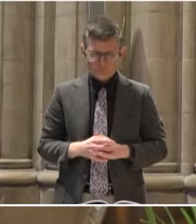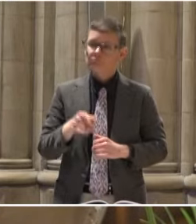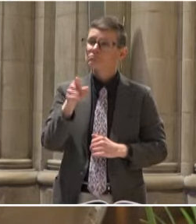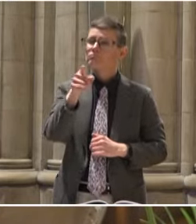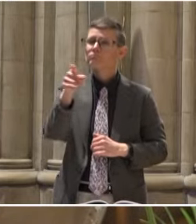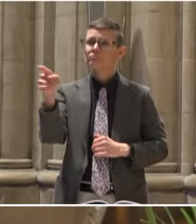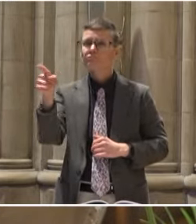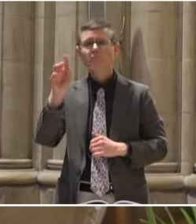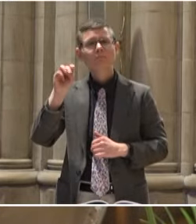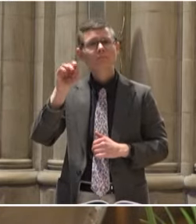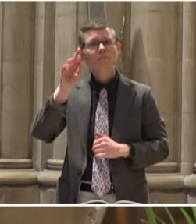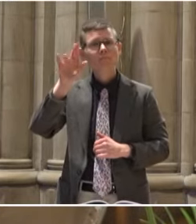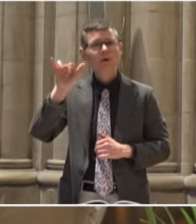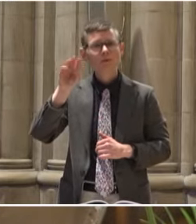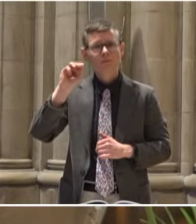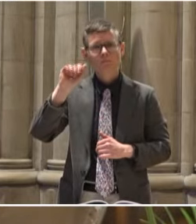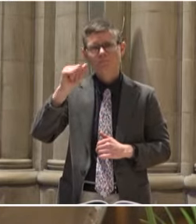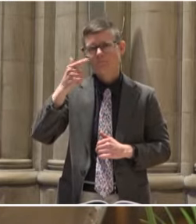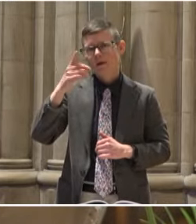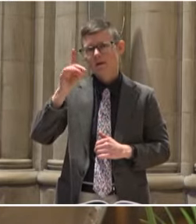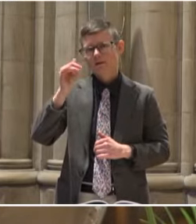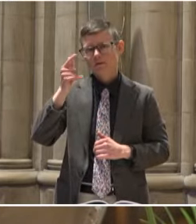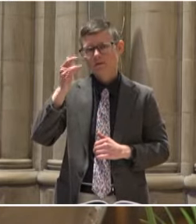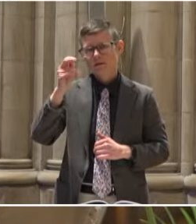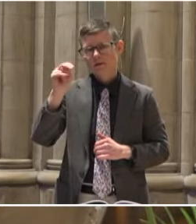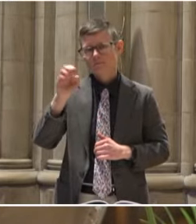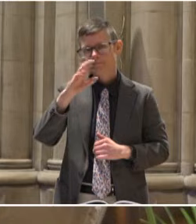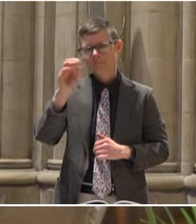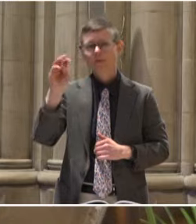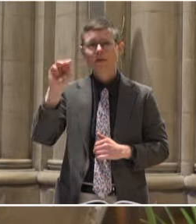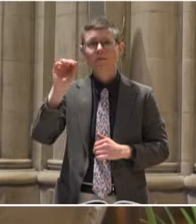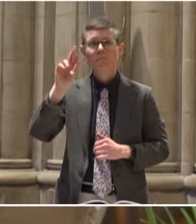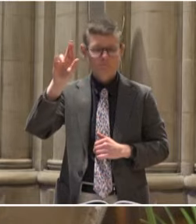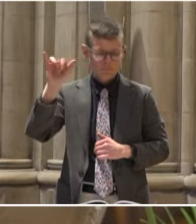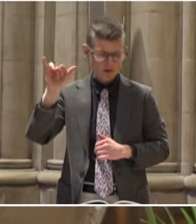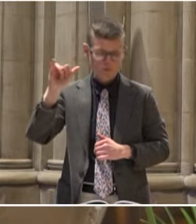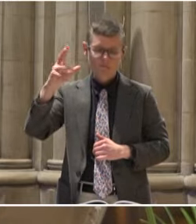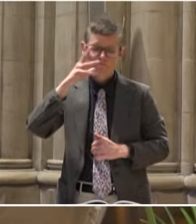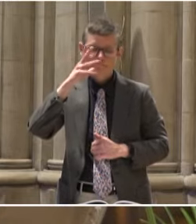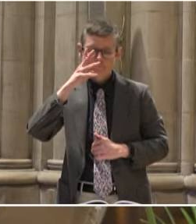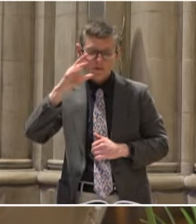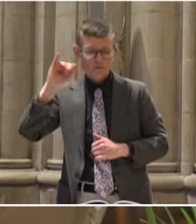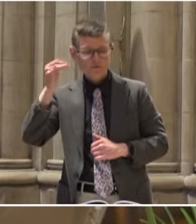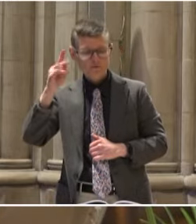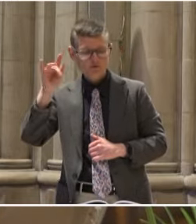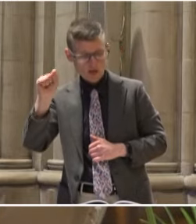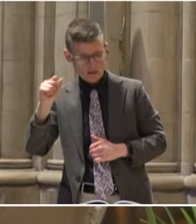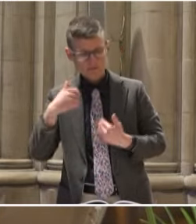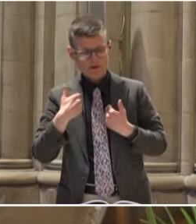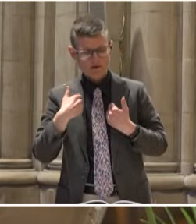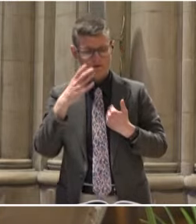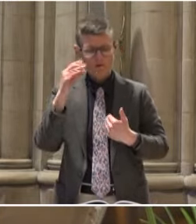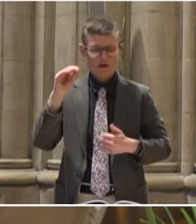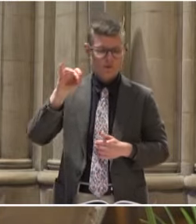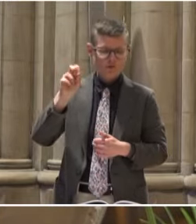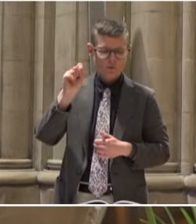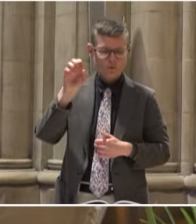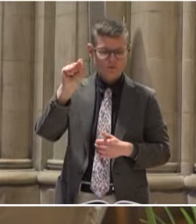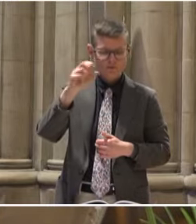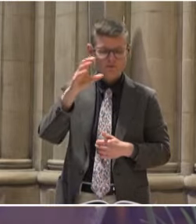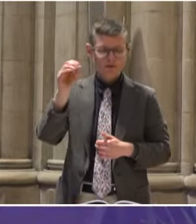were Mary Magdalene and Mary, the mother of James the Younger and of Joseph and Salome.